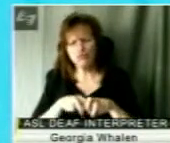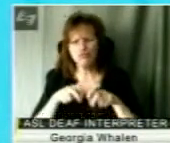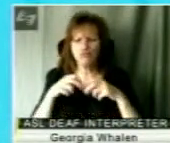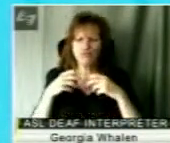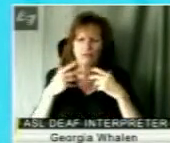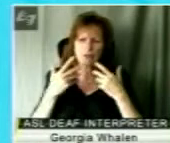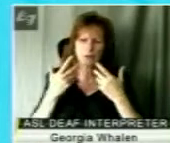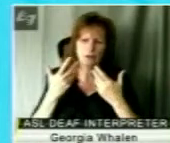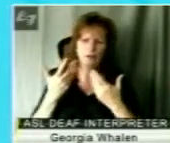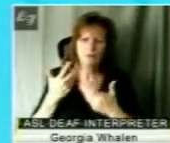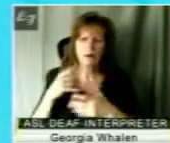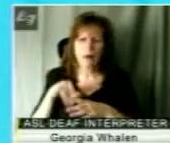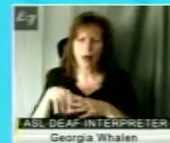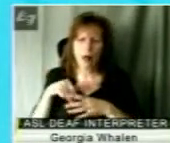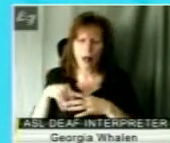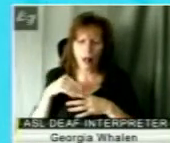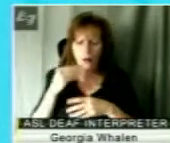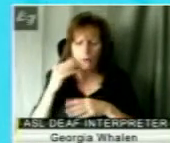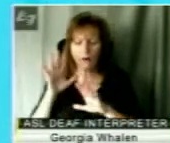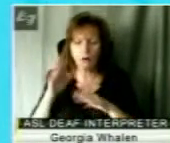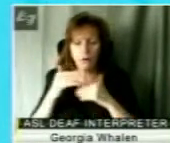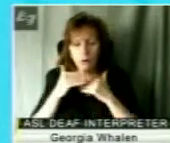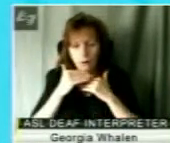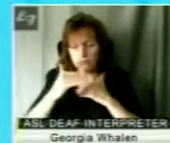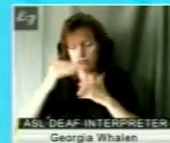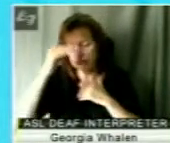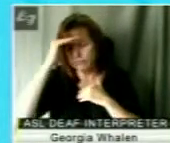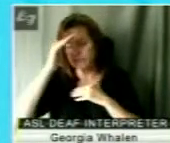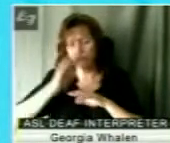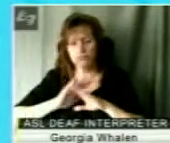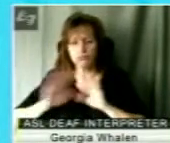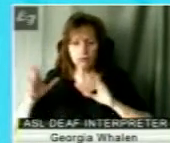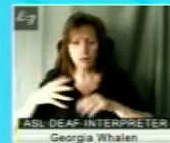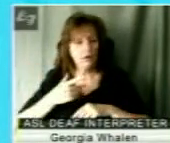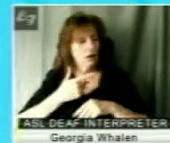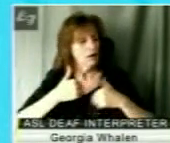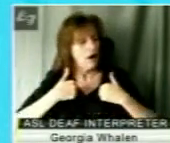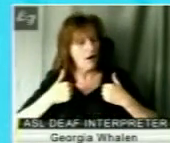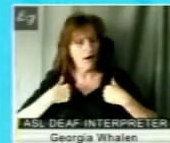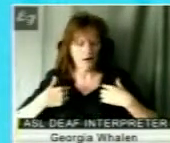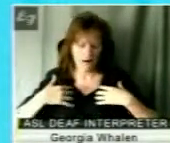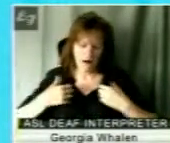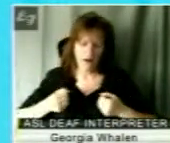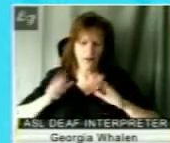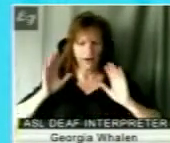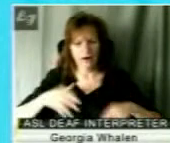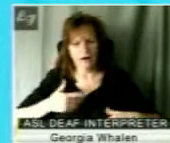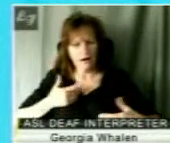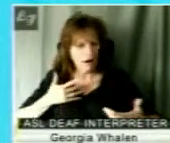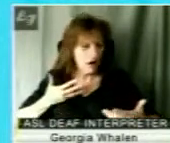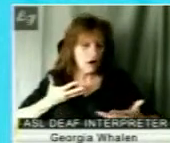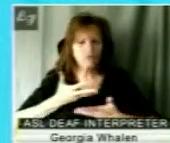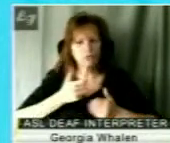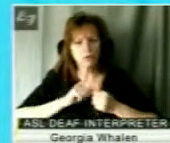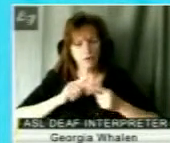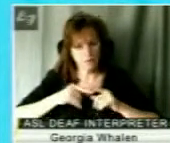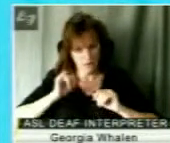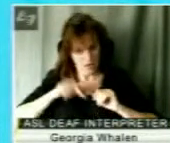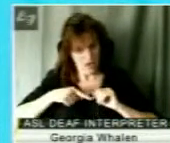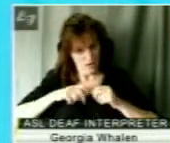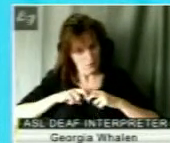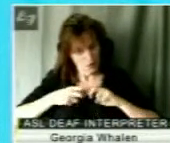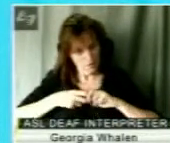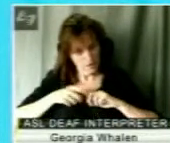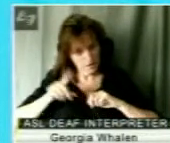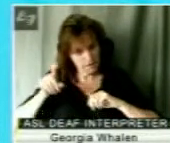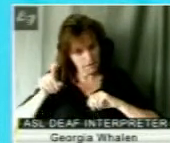been cooped up for a long time. It's okay. I'm young. I'm healthy. Is that your sense of what's going on? Yeah, I think